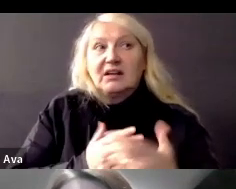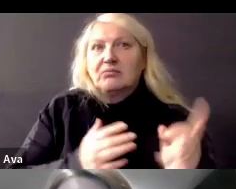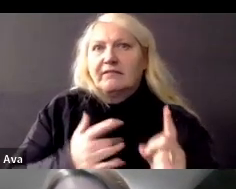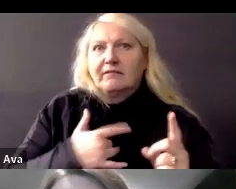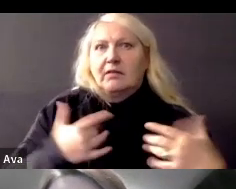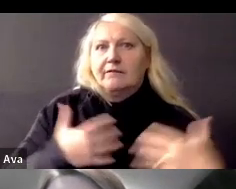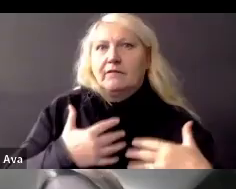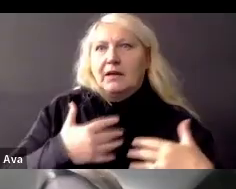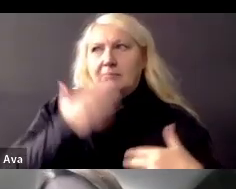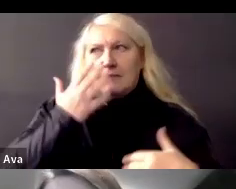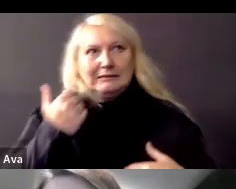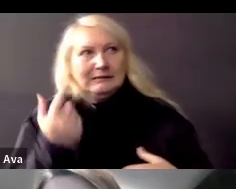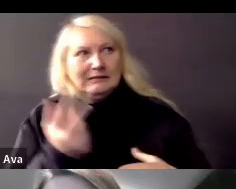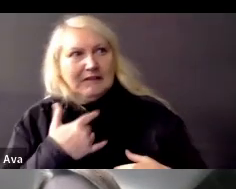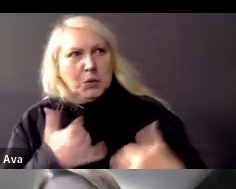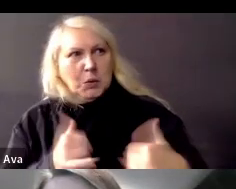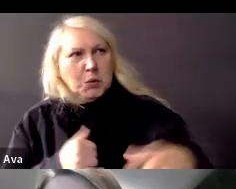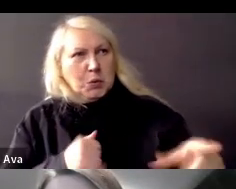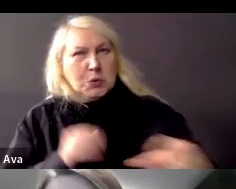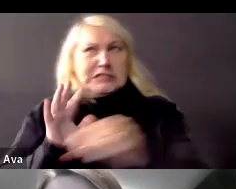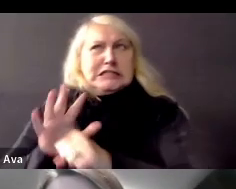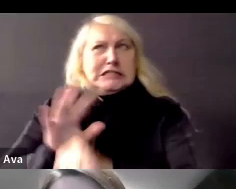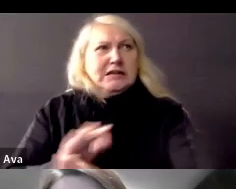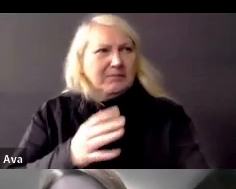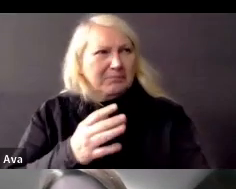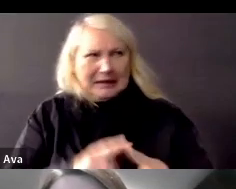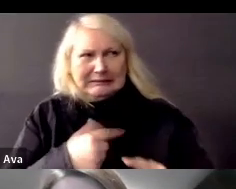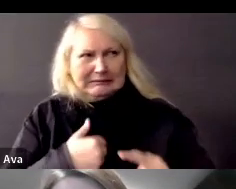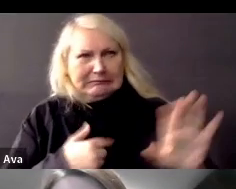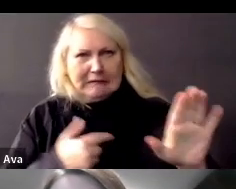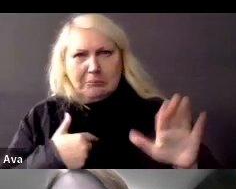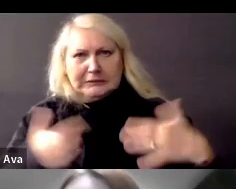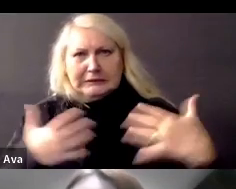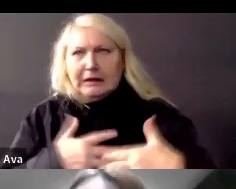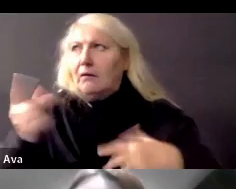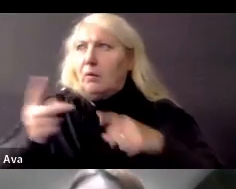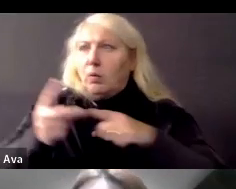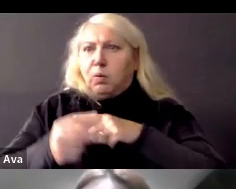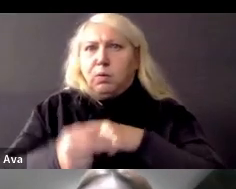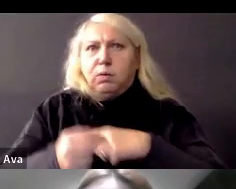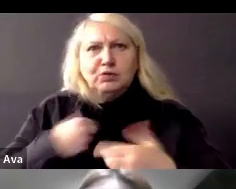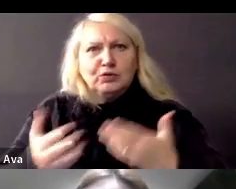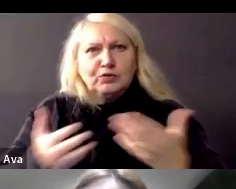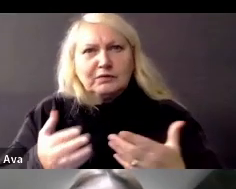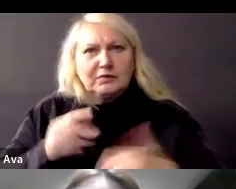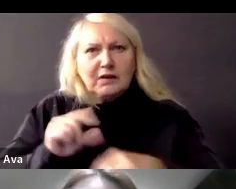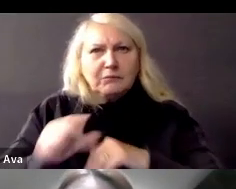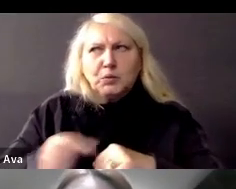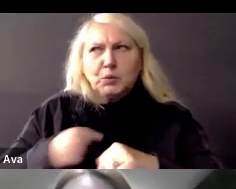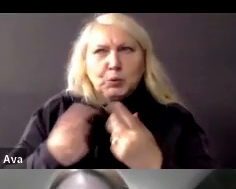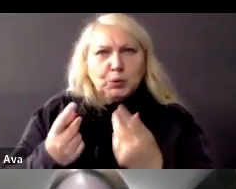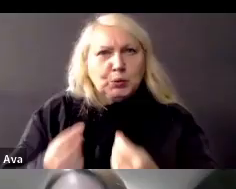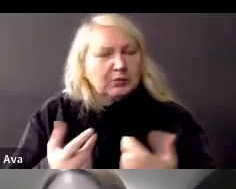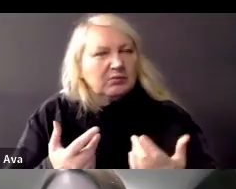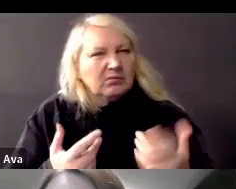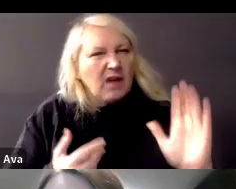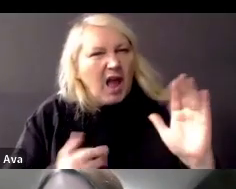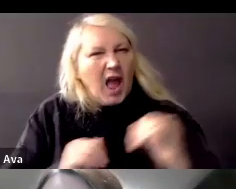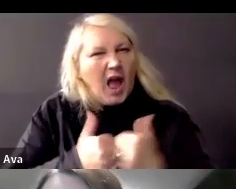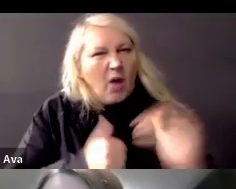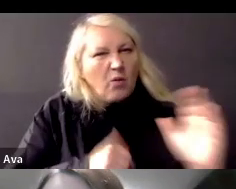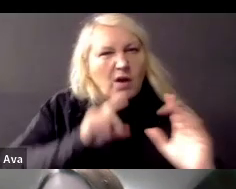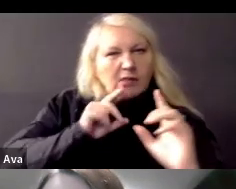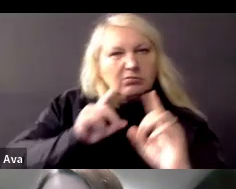and don't want to impact the types of services that they receive. What would you say about that?